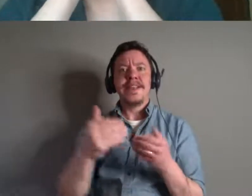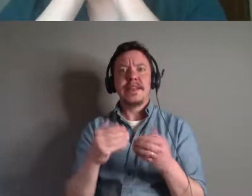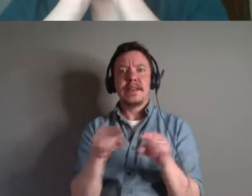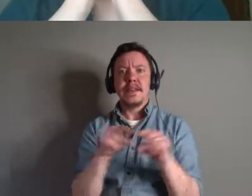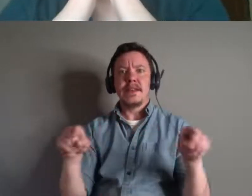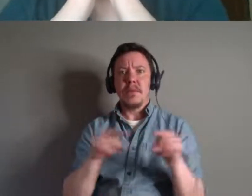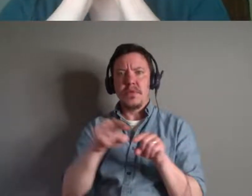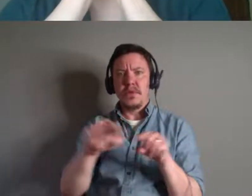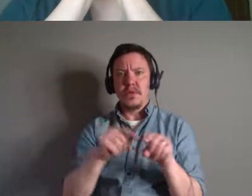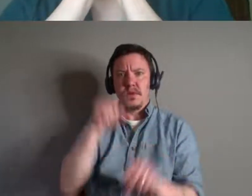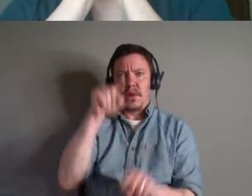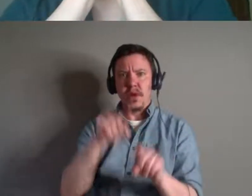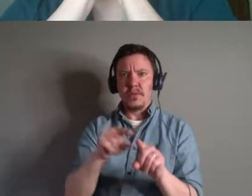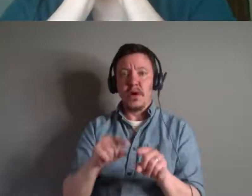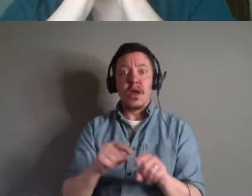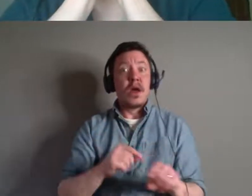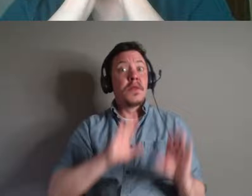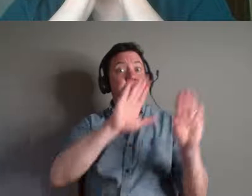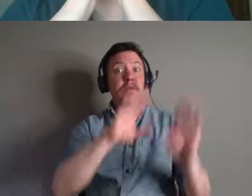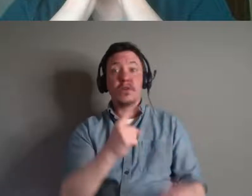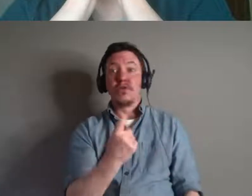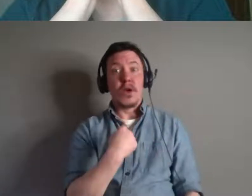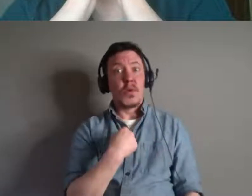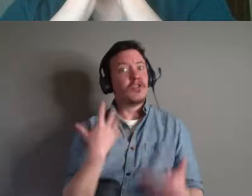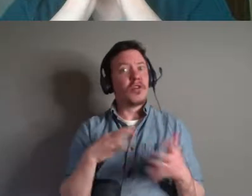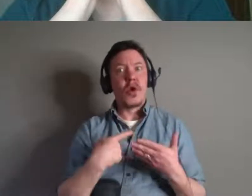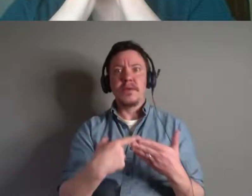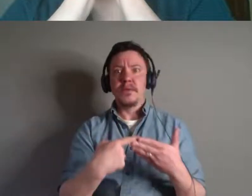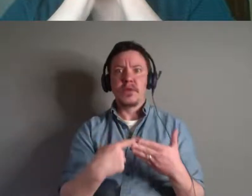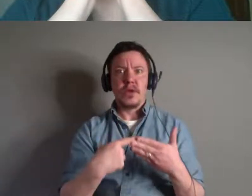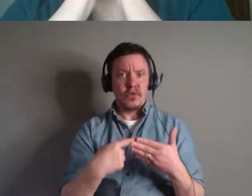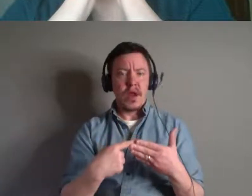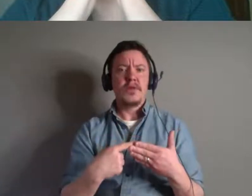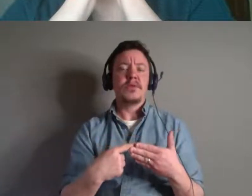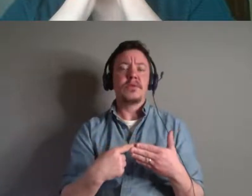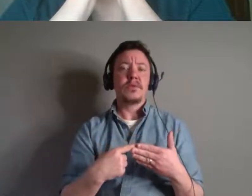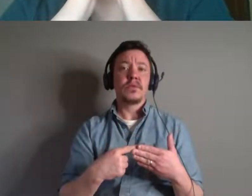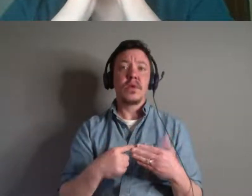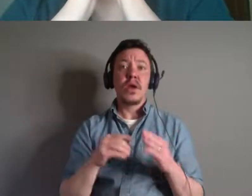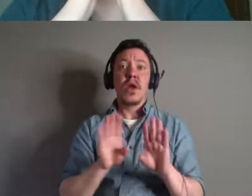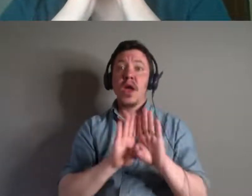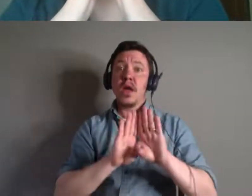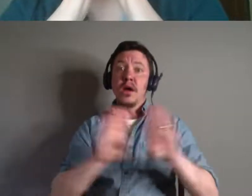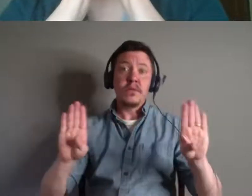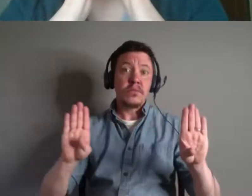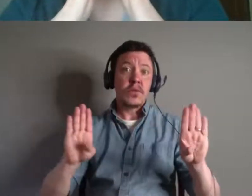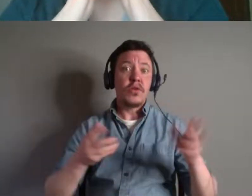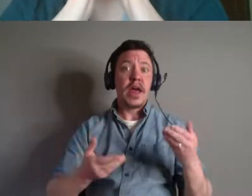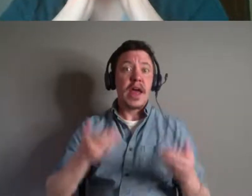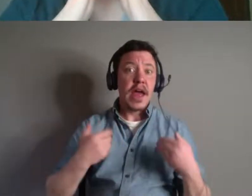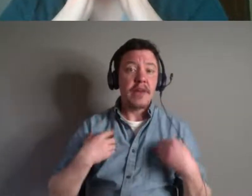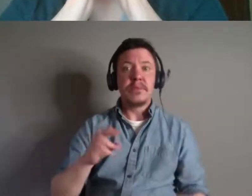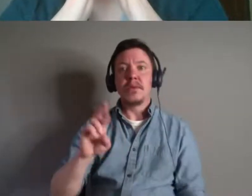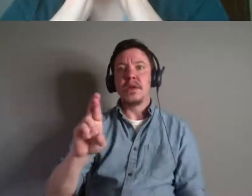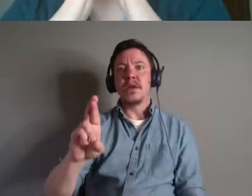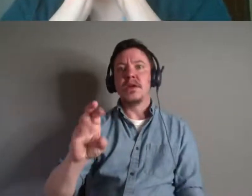a great question. And there has been some discussion around like, does this mural potentially have like maybe some relief elements?